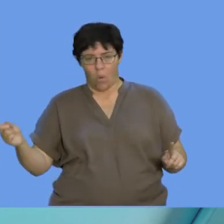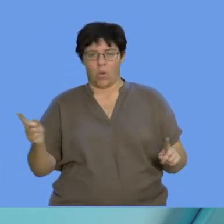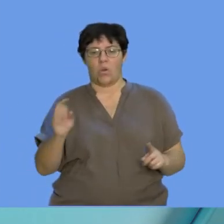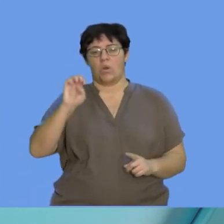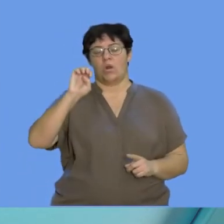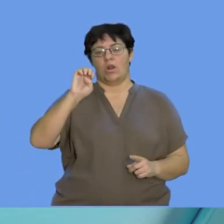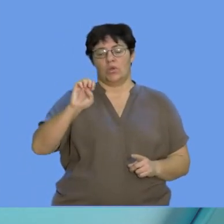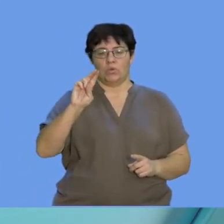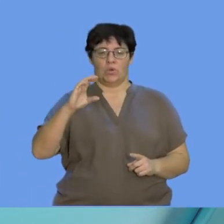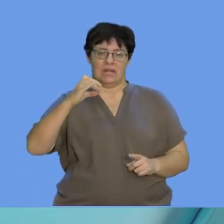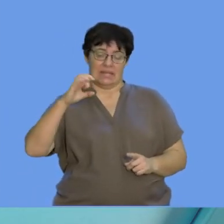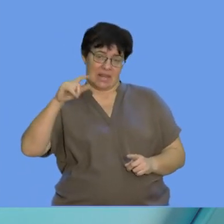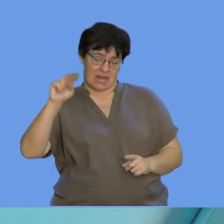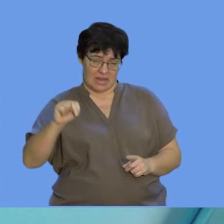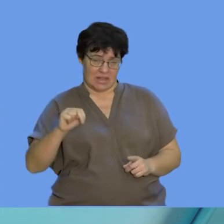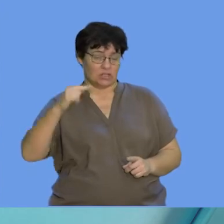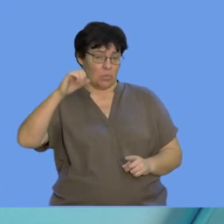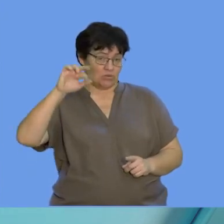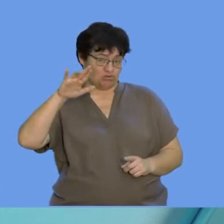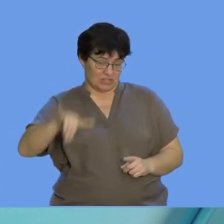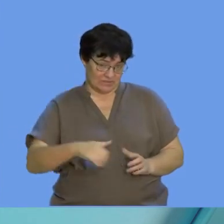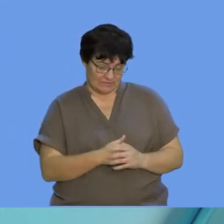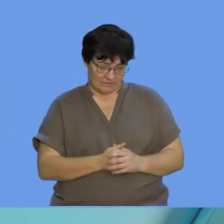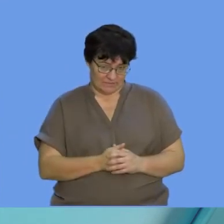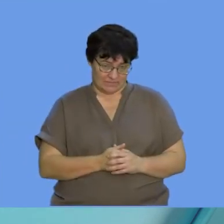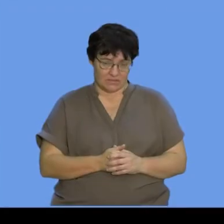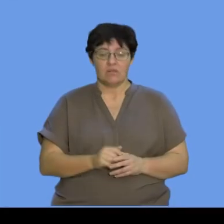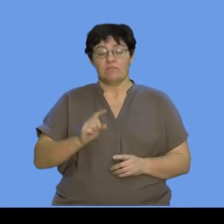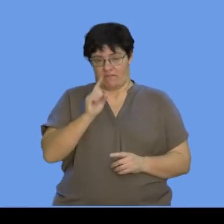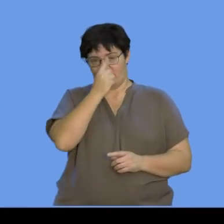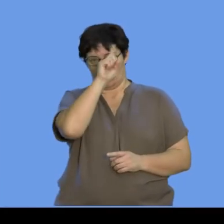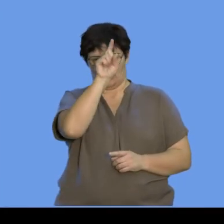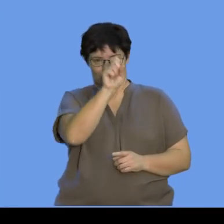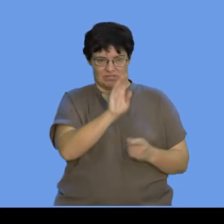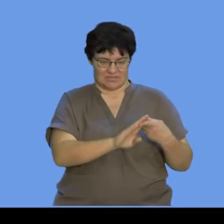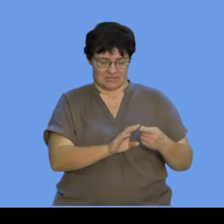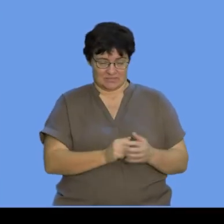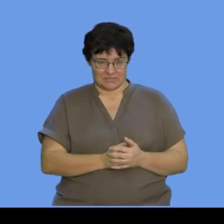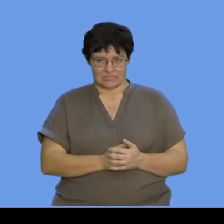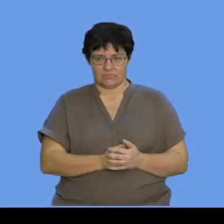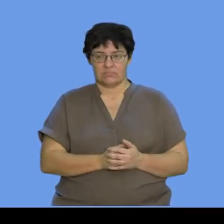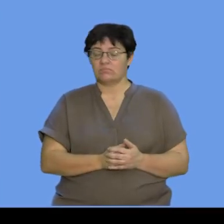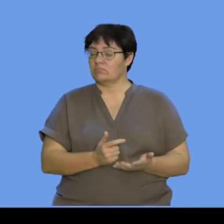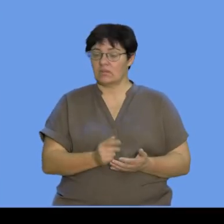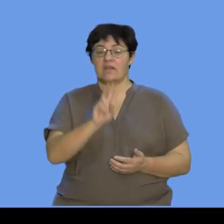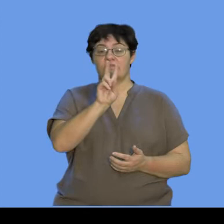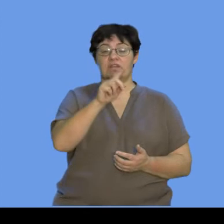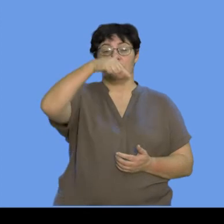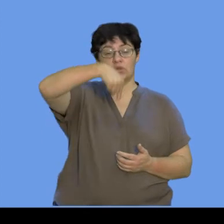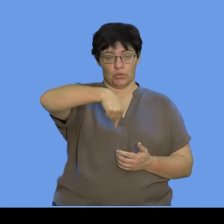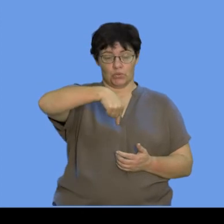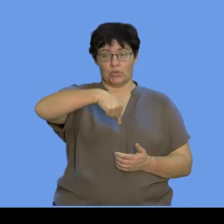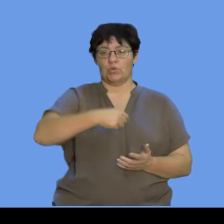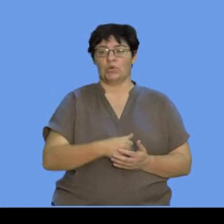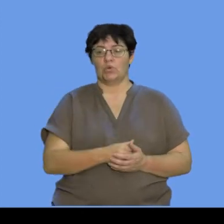see how we can link everything, right? So let's look at the first question. Here it says VQ is a